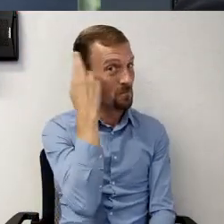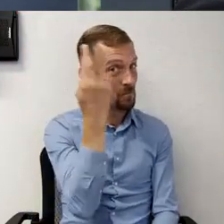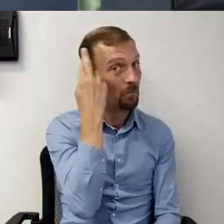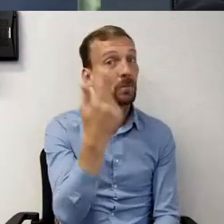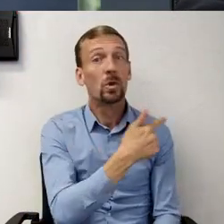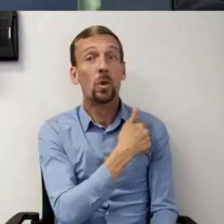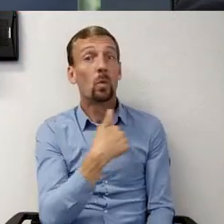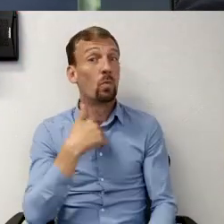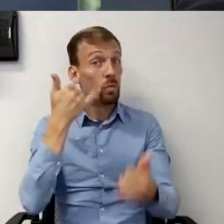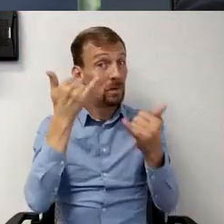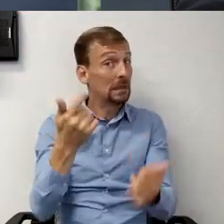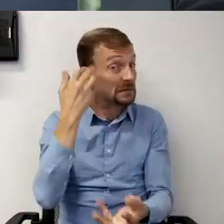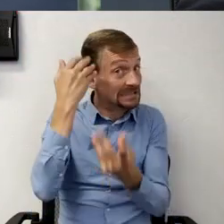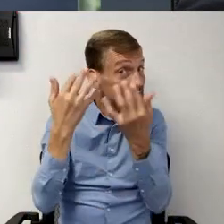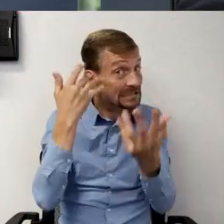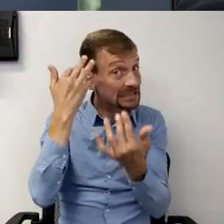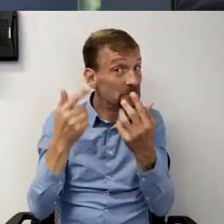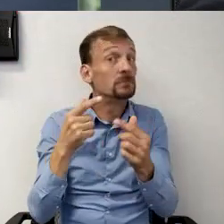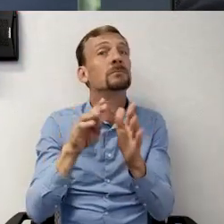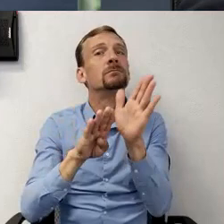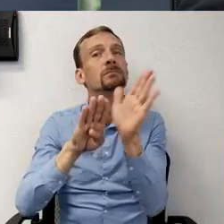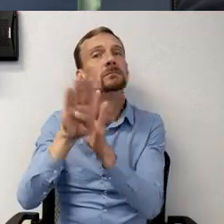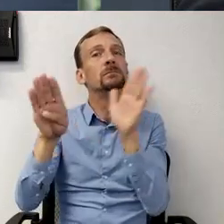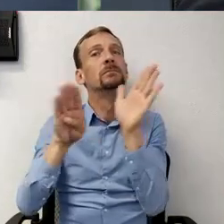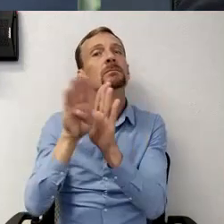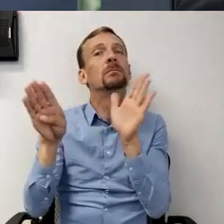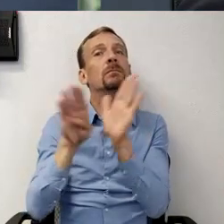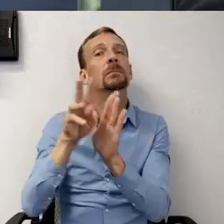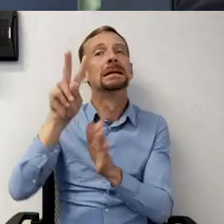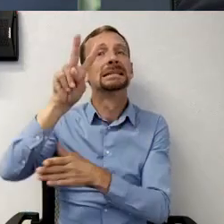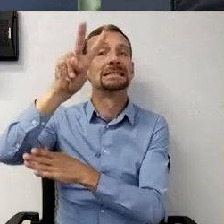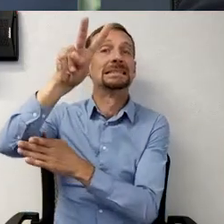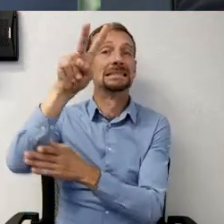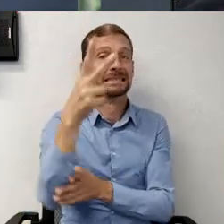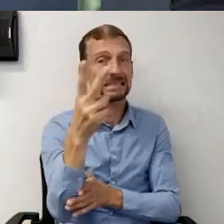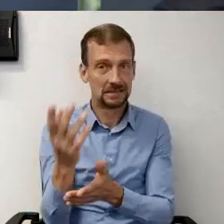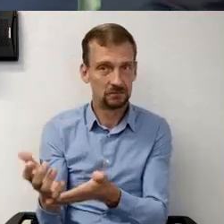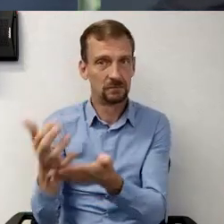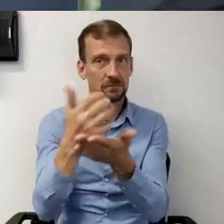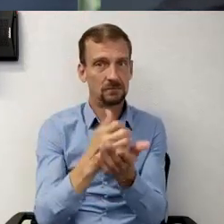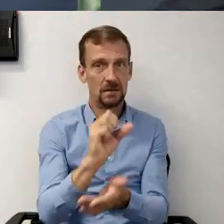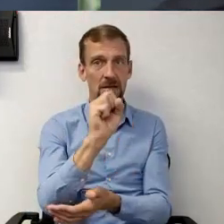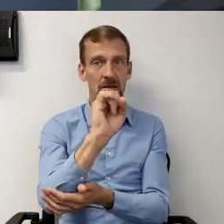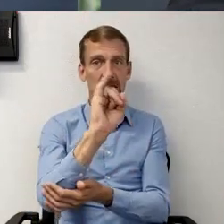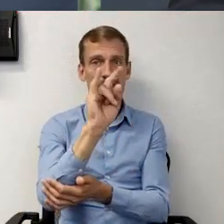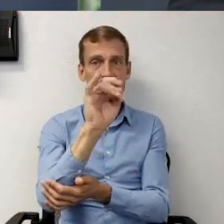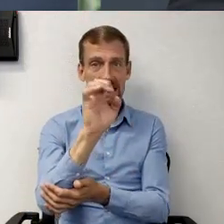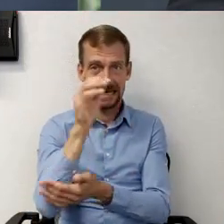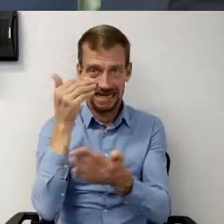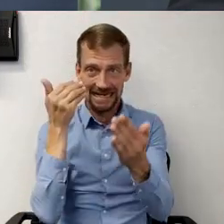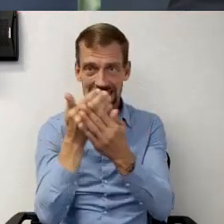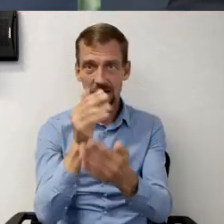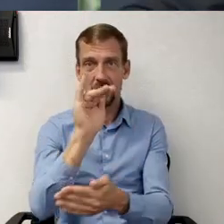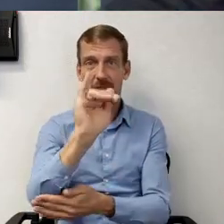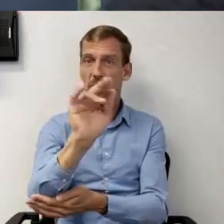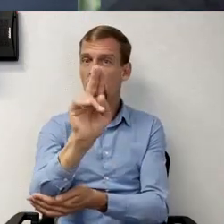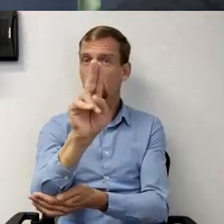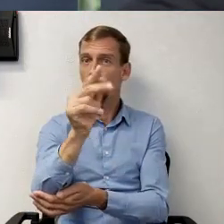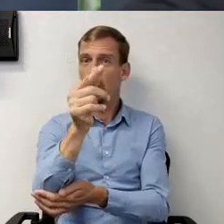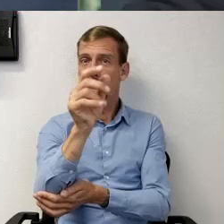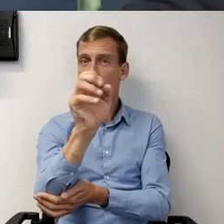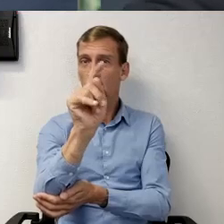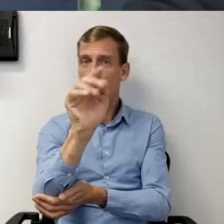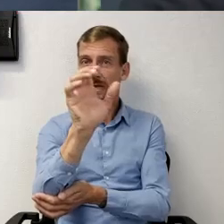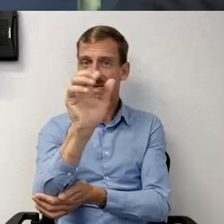to potentially develop a second specimen collection site at that urgent care center. That not just